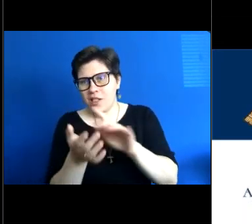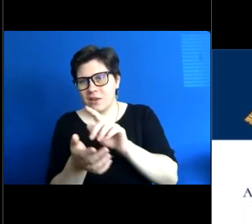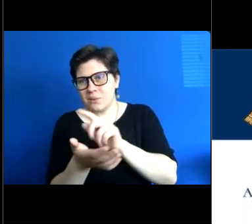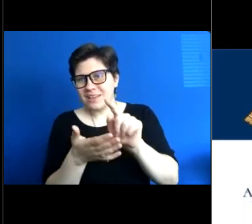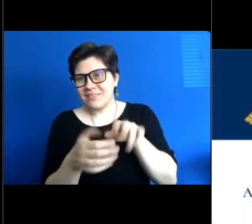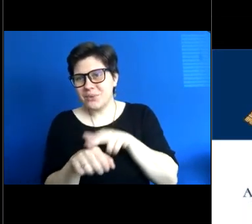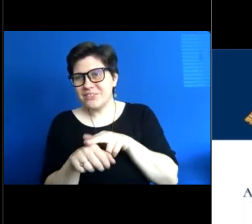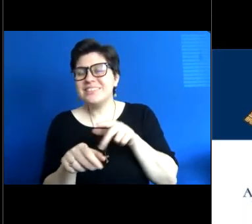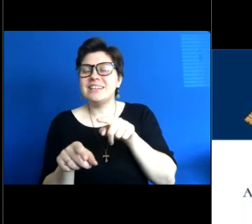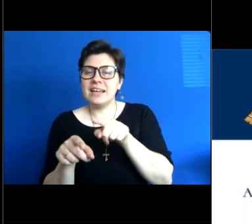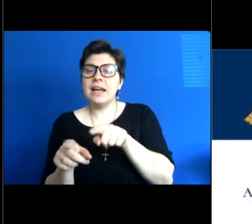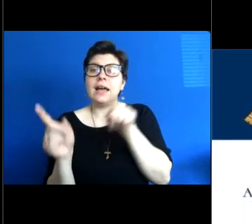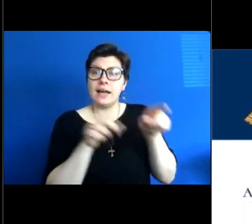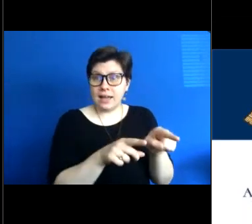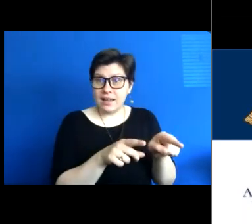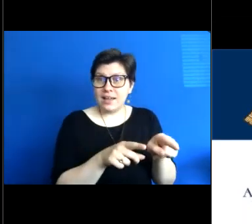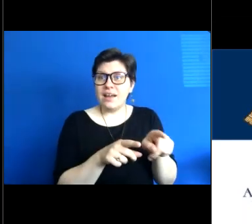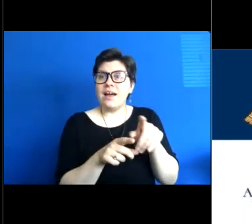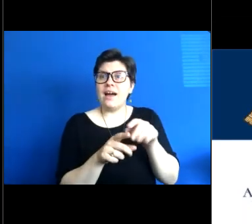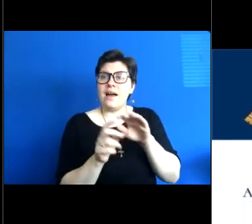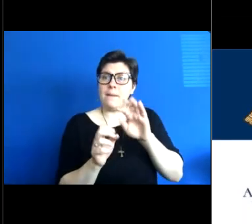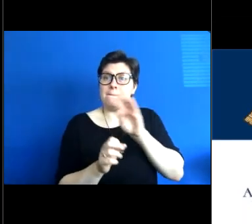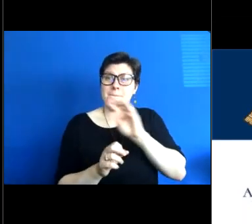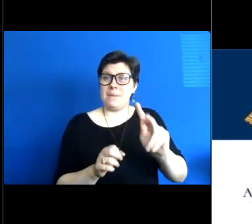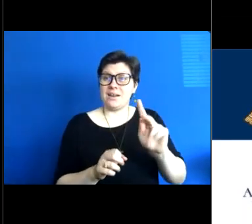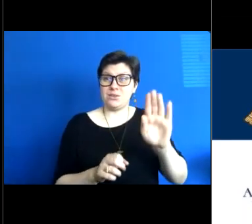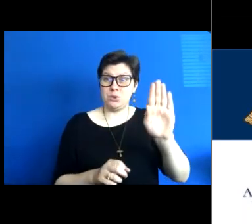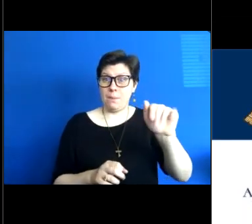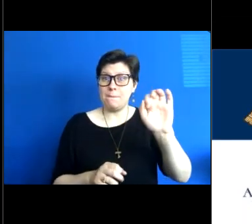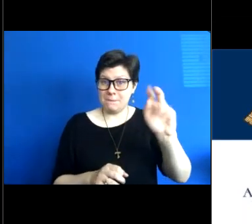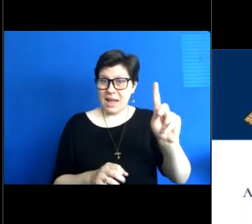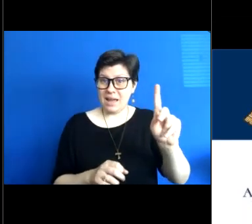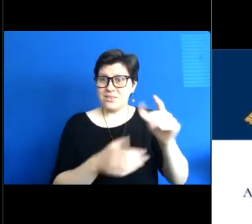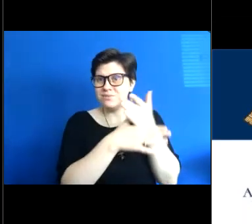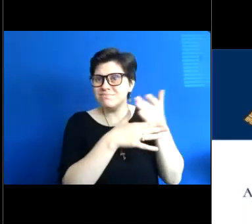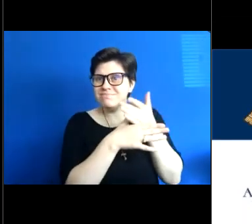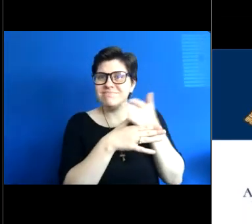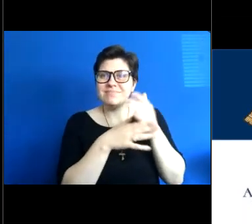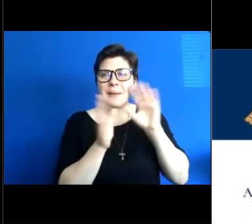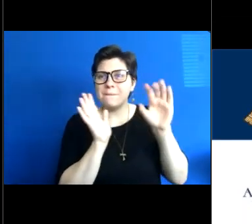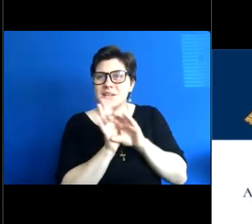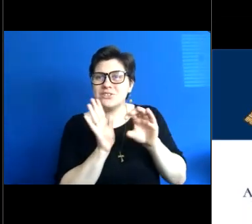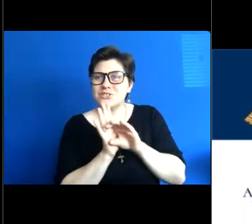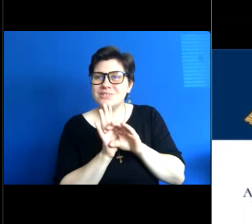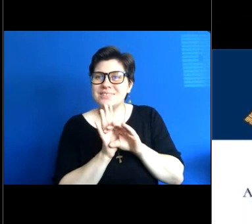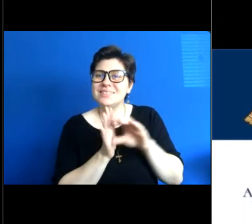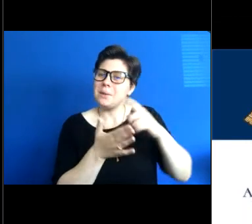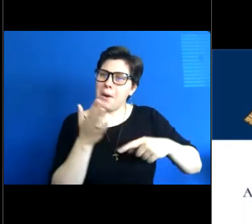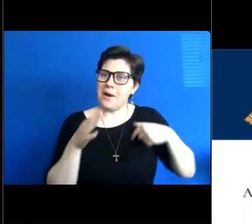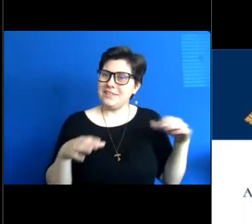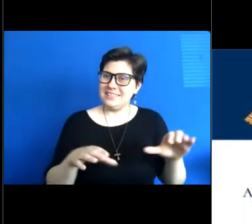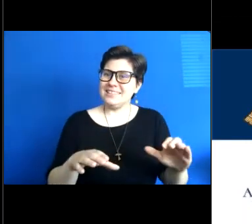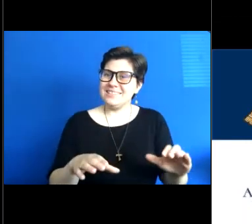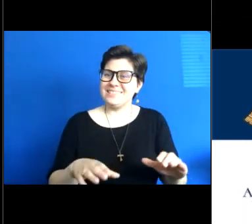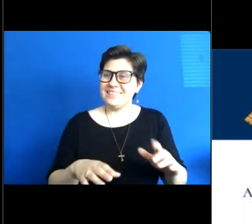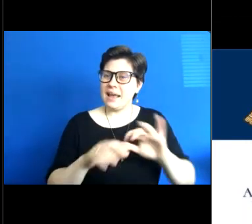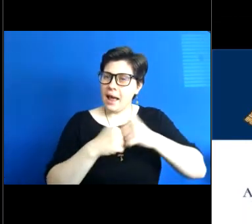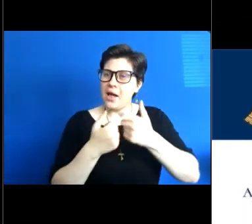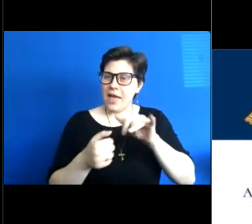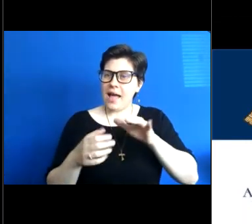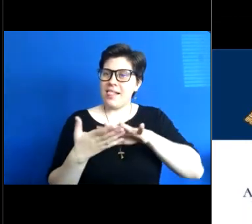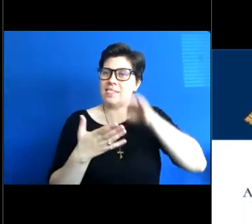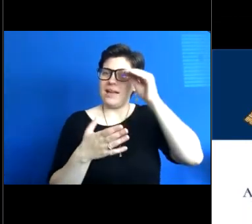they returned on band to show all their pictures and of how they applied that lesson.